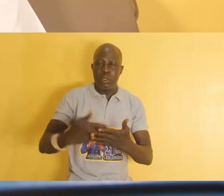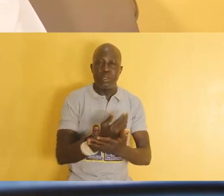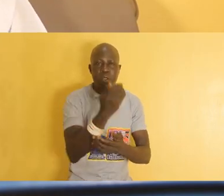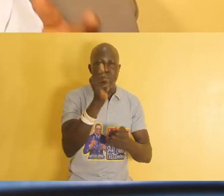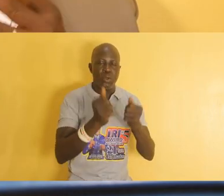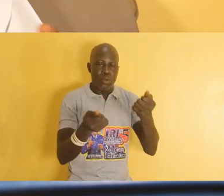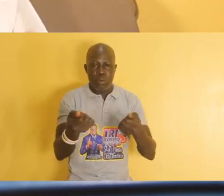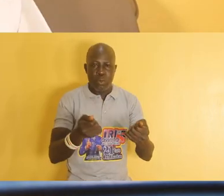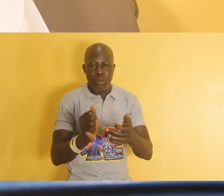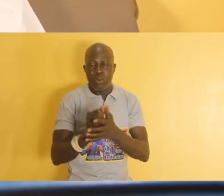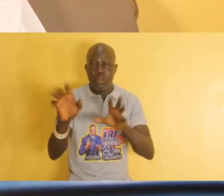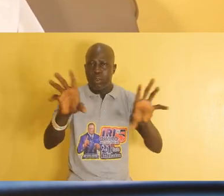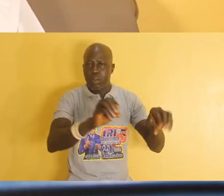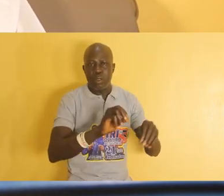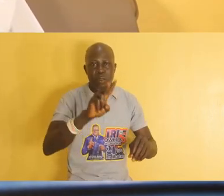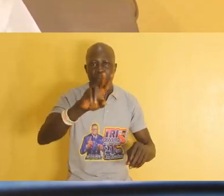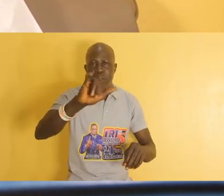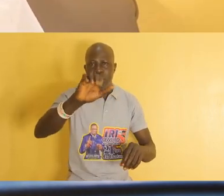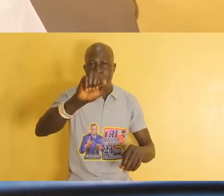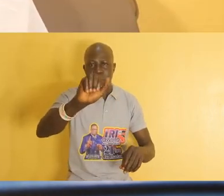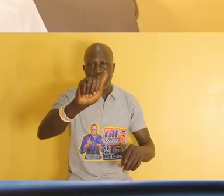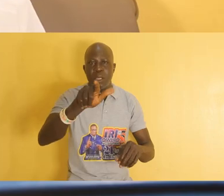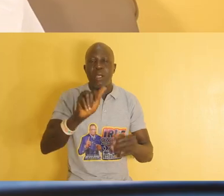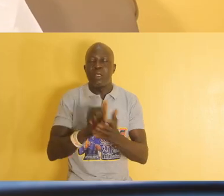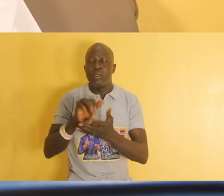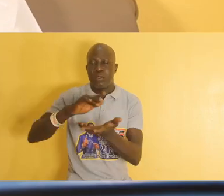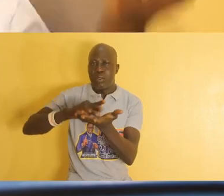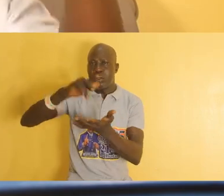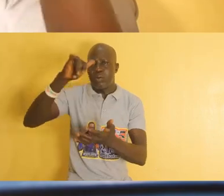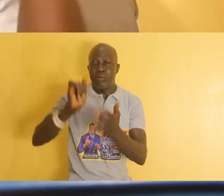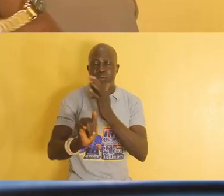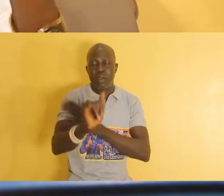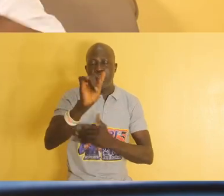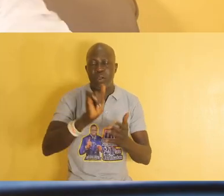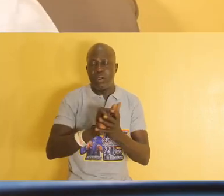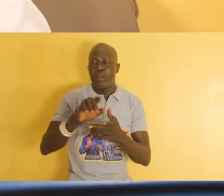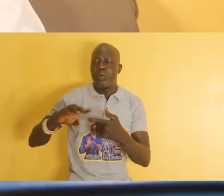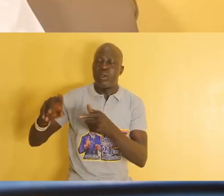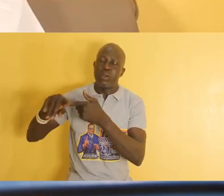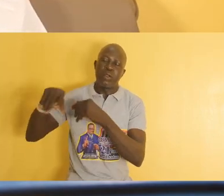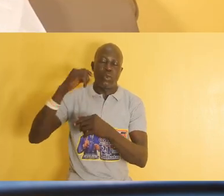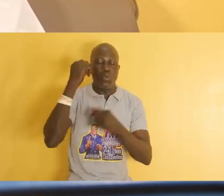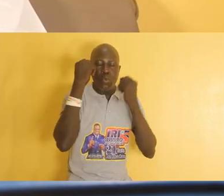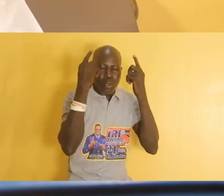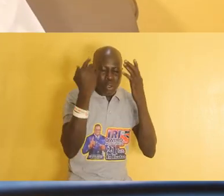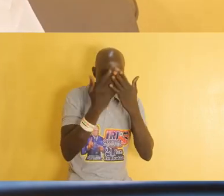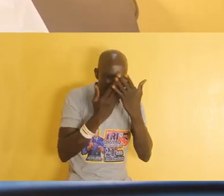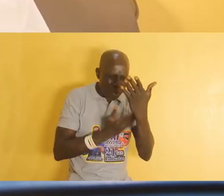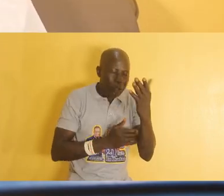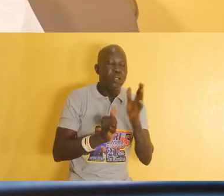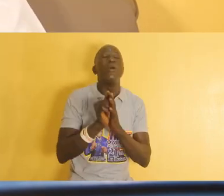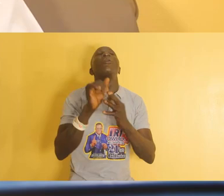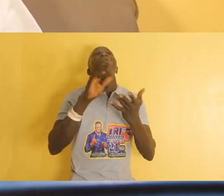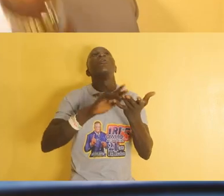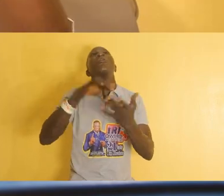bought a car. Ẹ̀yin tí ẹ gba físà. You that just received your visa. Ẹ máa yin ọlọ́run lógo. Glorify God. Ìwọ tó jí sí ilẹ̀ alá. You that wake up with the money. Máa yin ọlọ́run